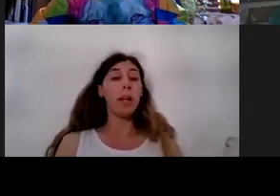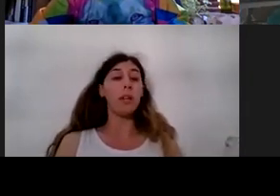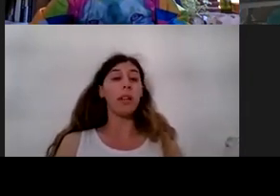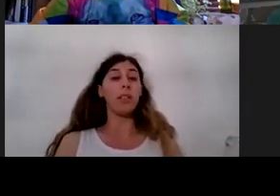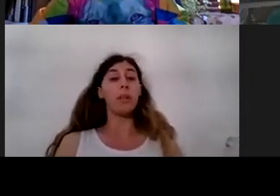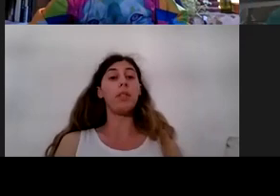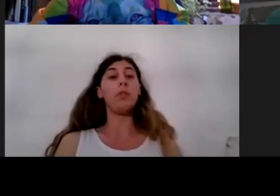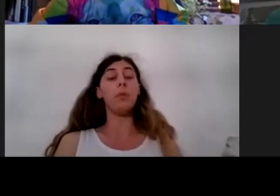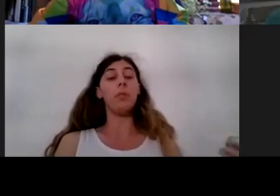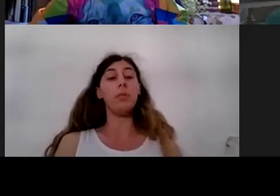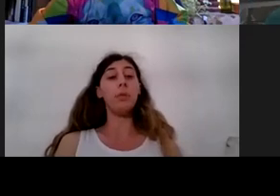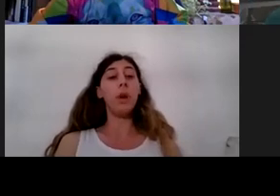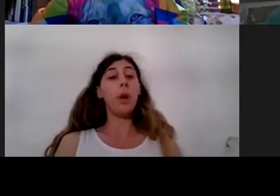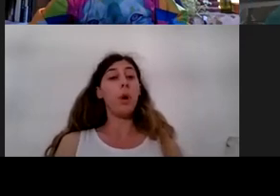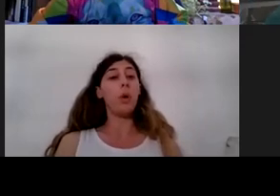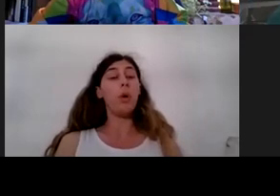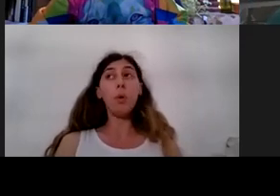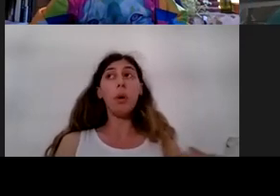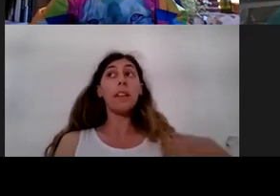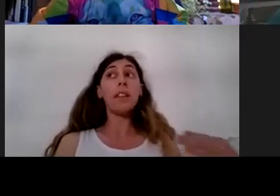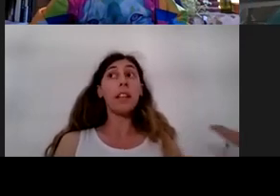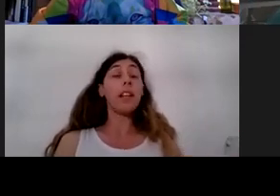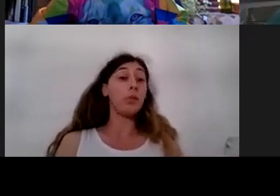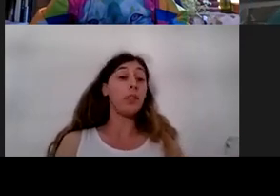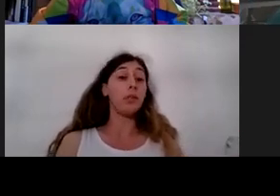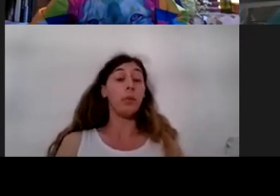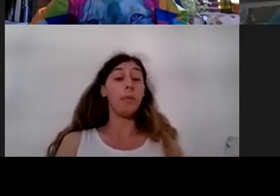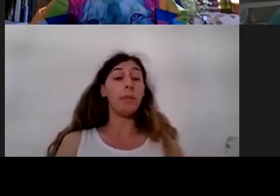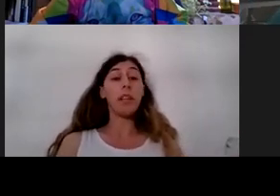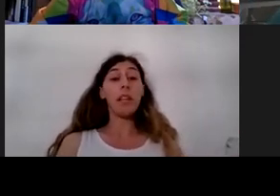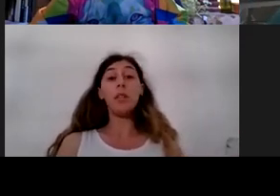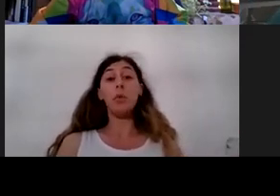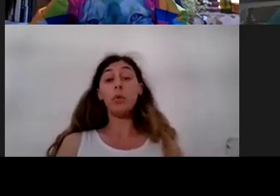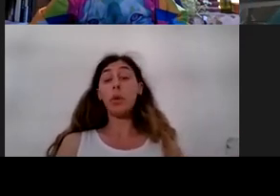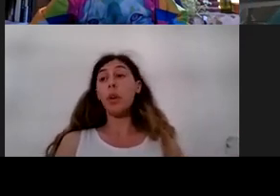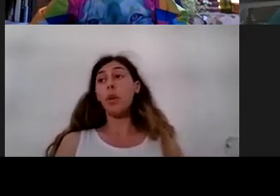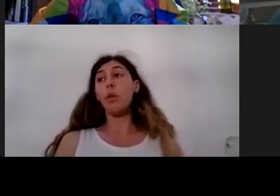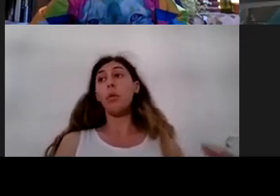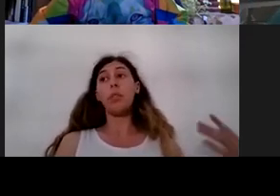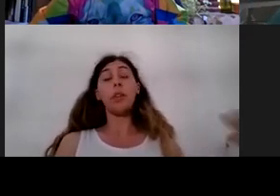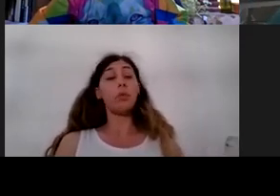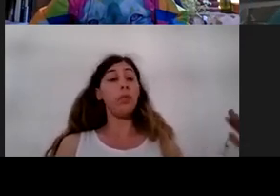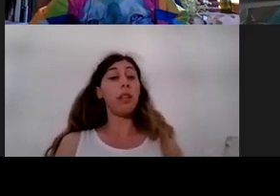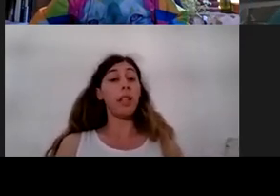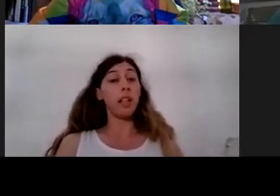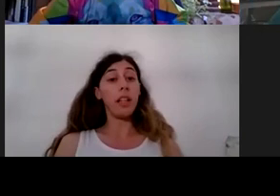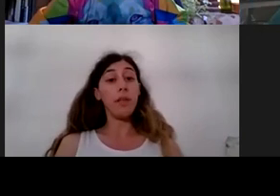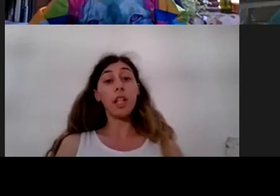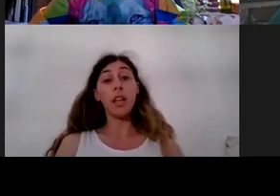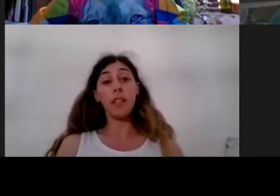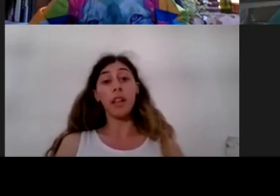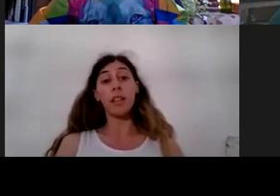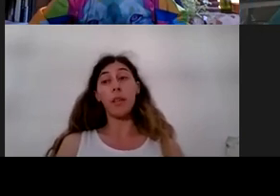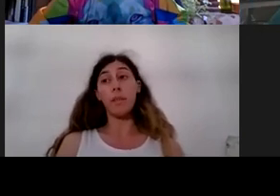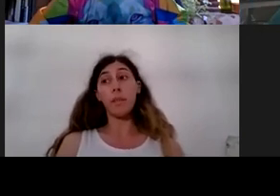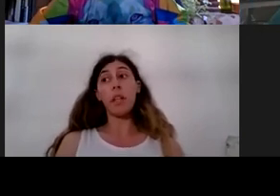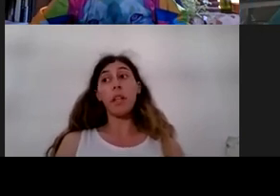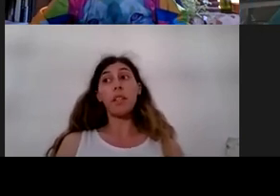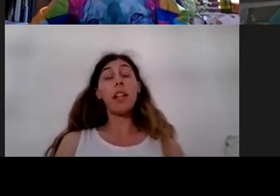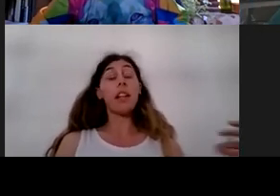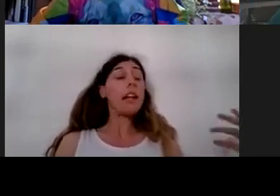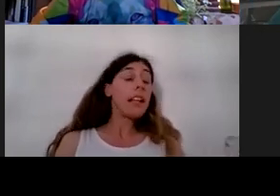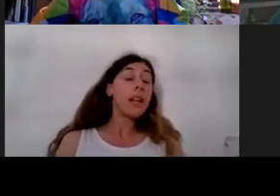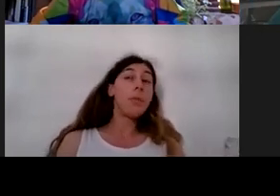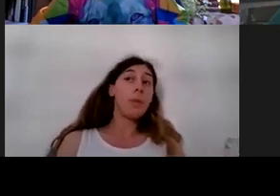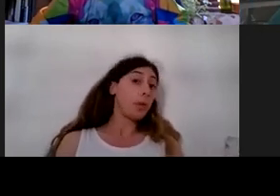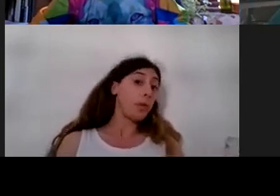Thankfully, we have evolved, and even in that association, there were some doctors who did not agree with